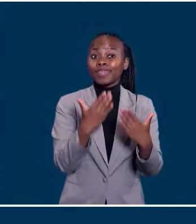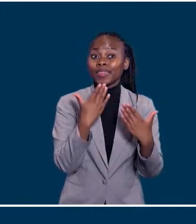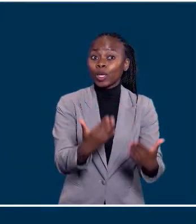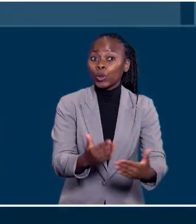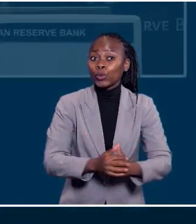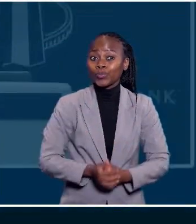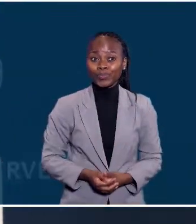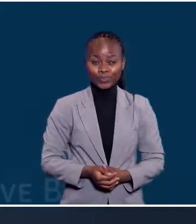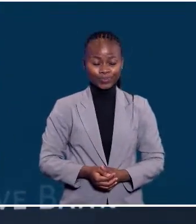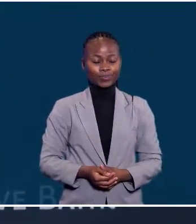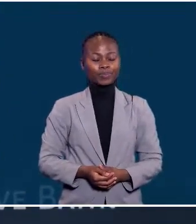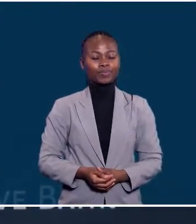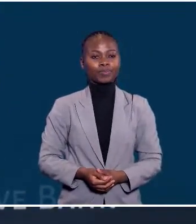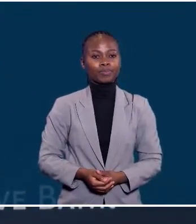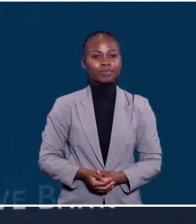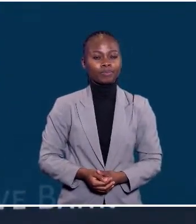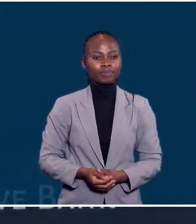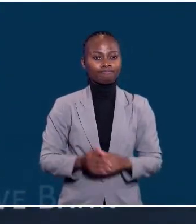very much.